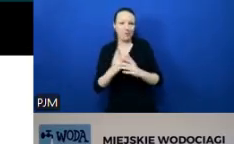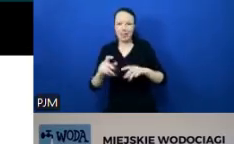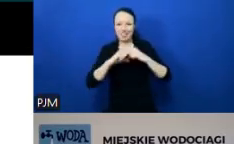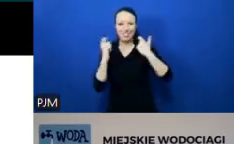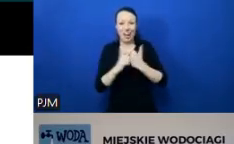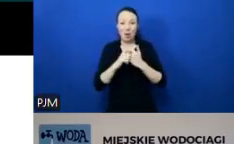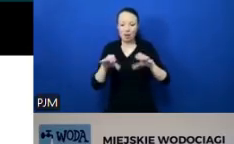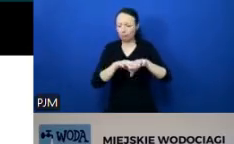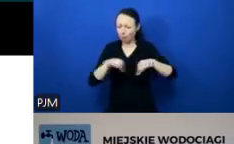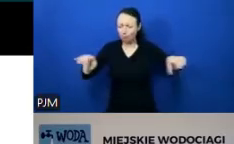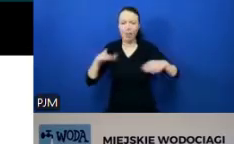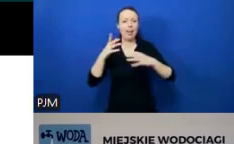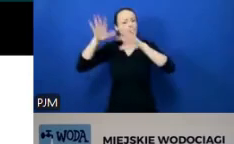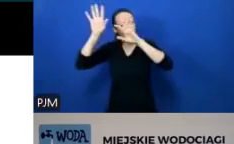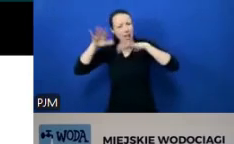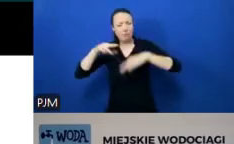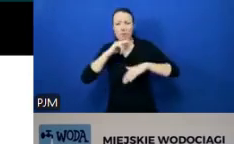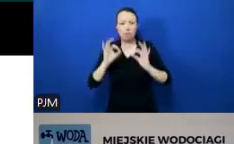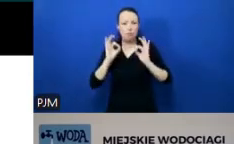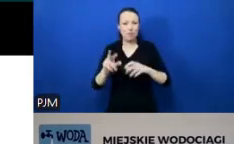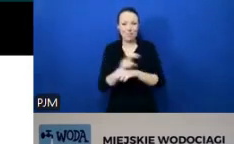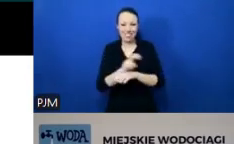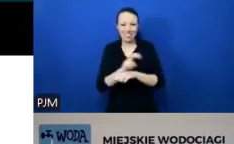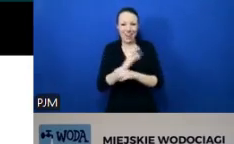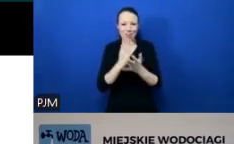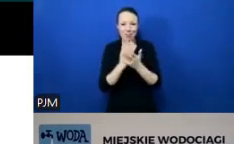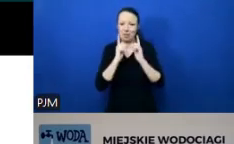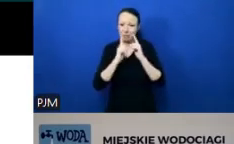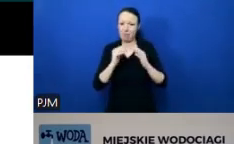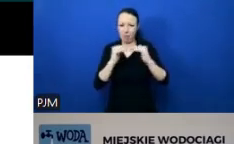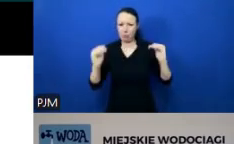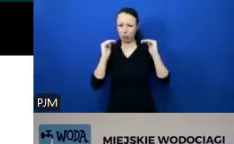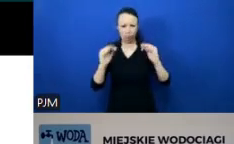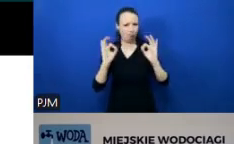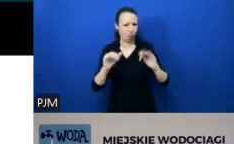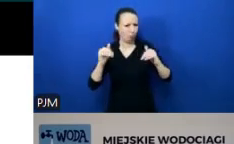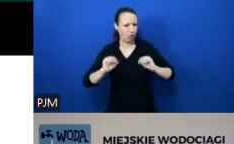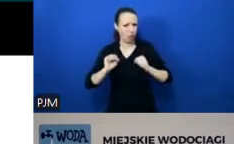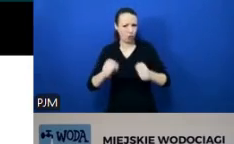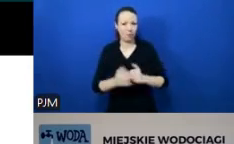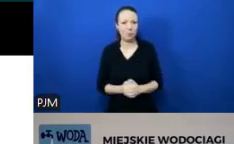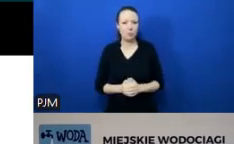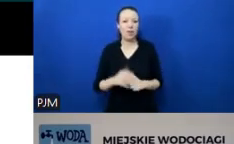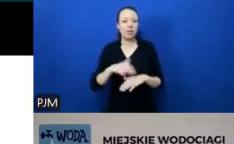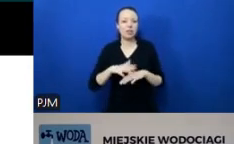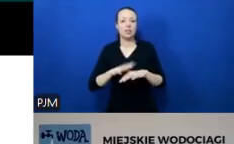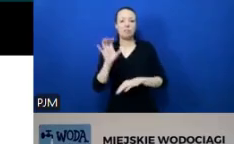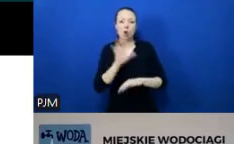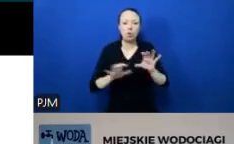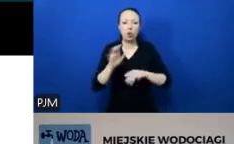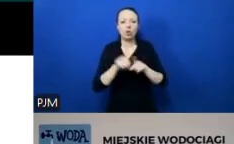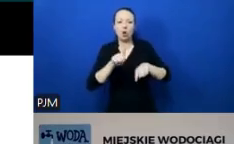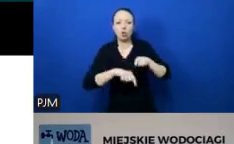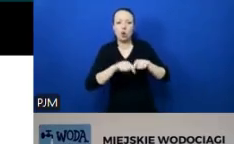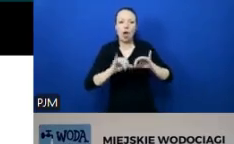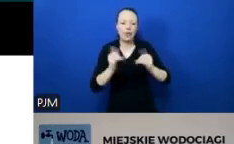the entire network, rainwater sewage network, in our hands, and now we know it's clean and controlled. The monitoring